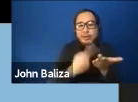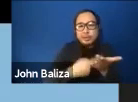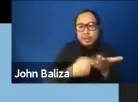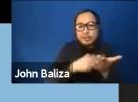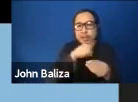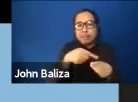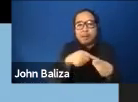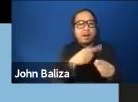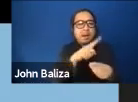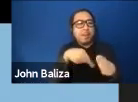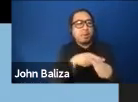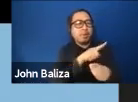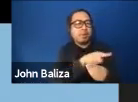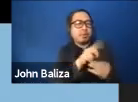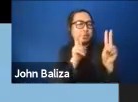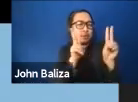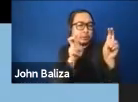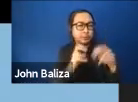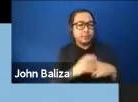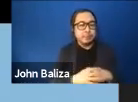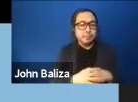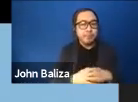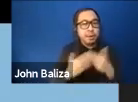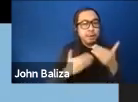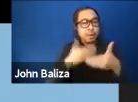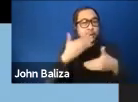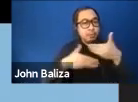Reflecting to the process,